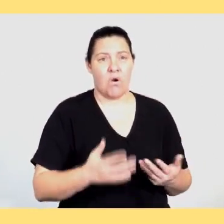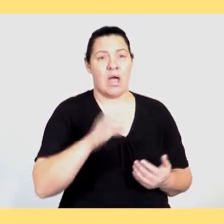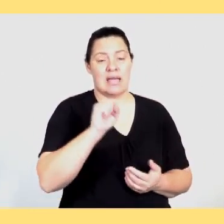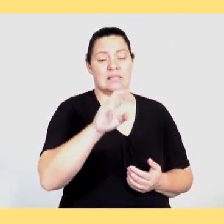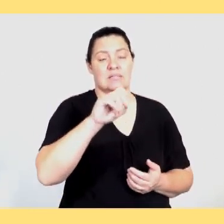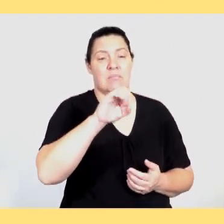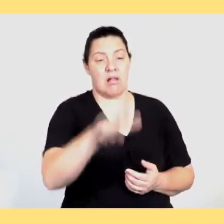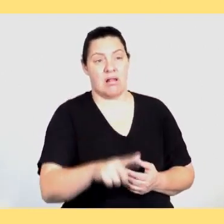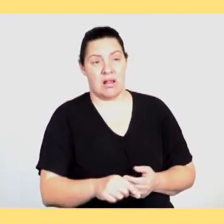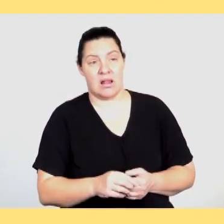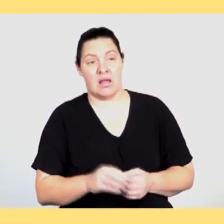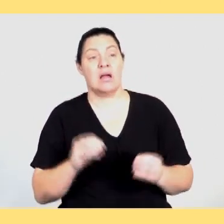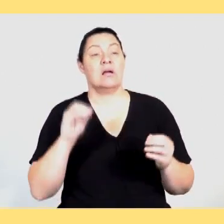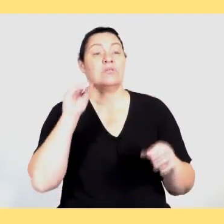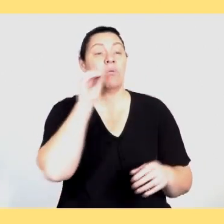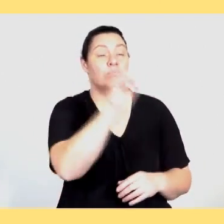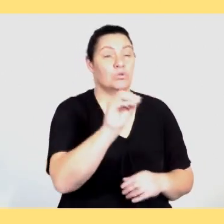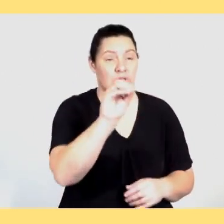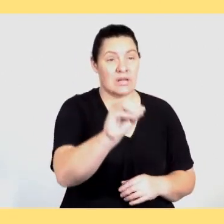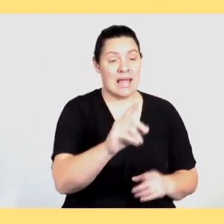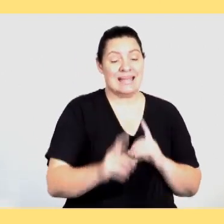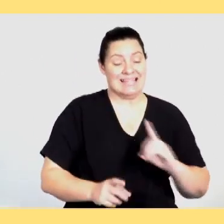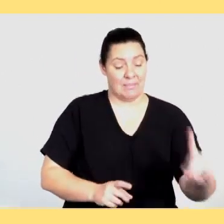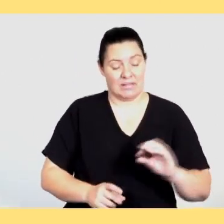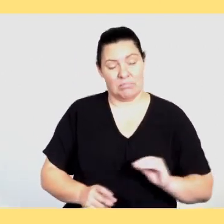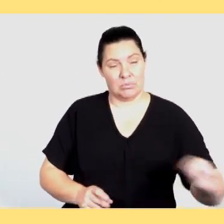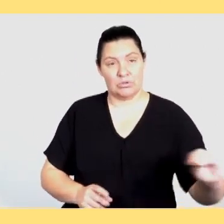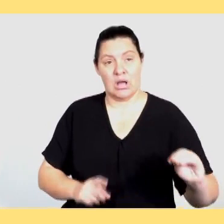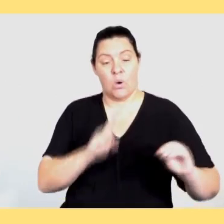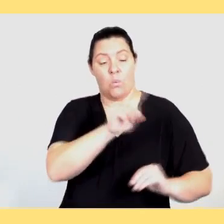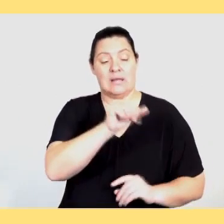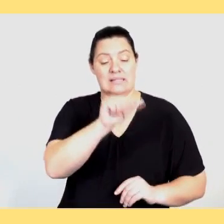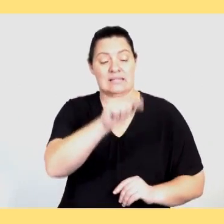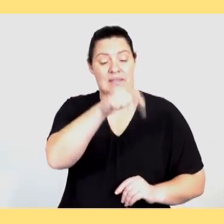S small. And then when we come here, we're going to put it on the debit side.